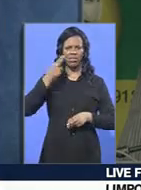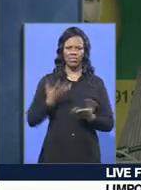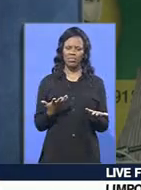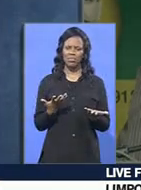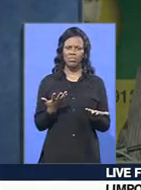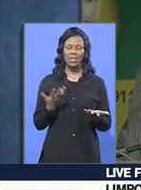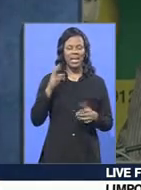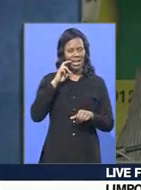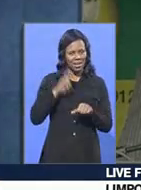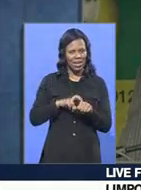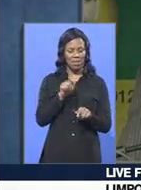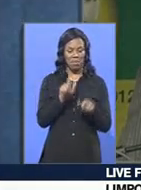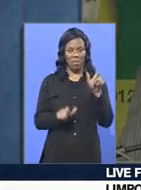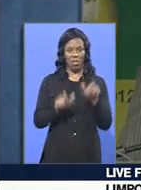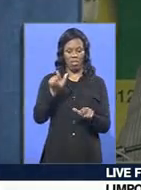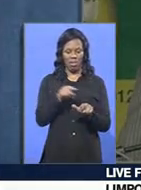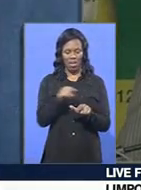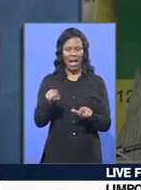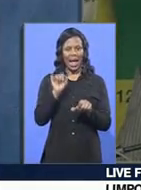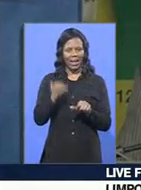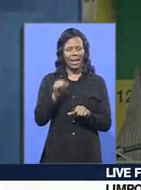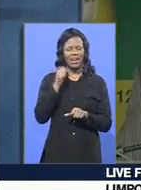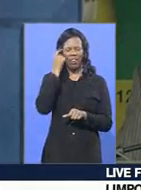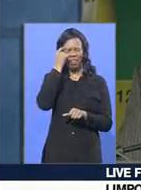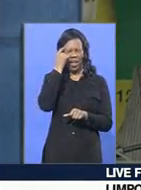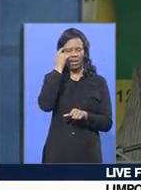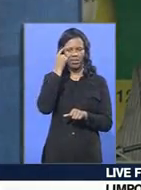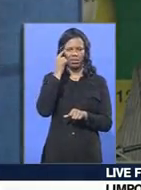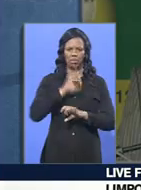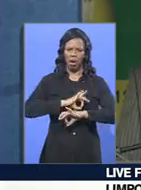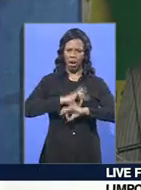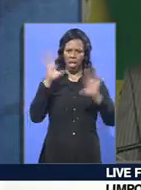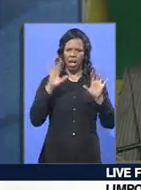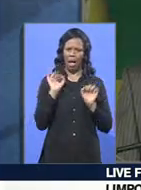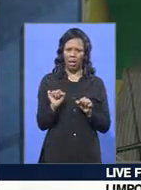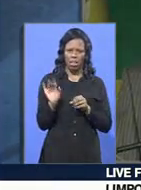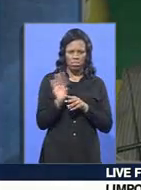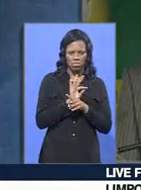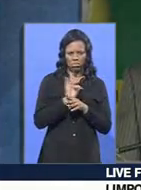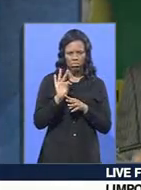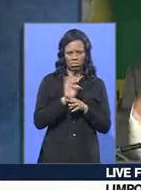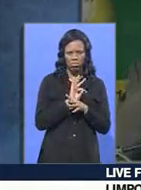people who could think clearly and strategize.